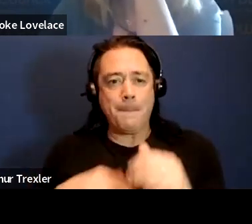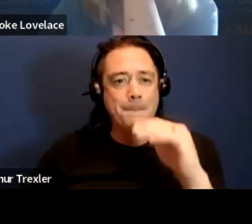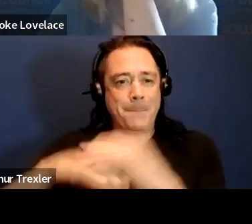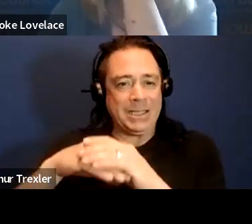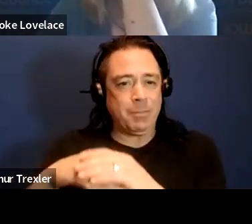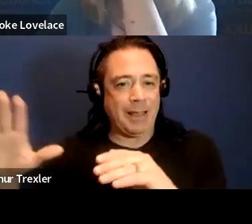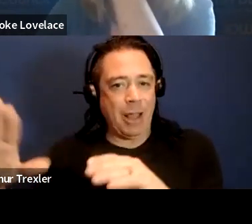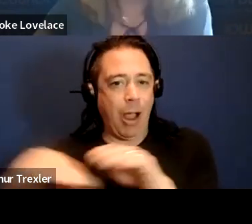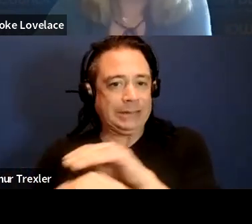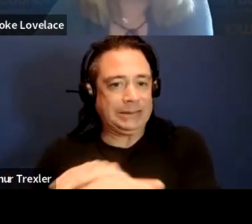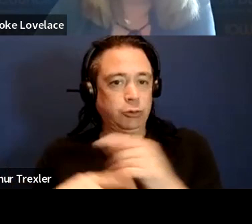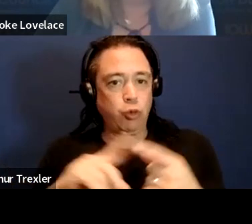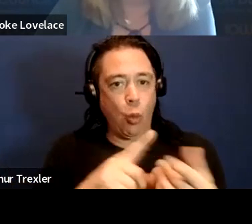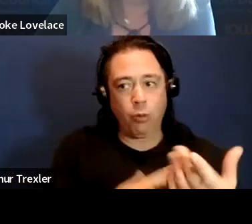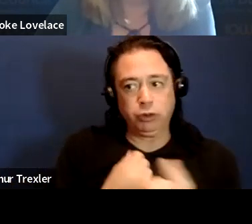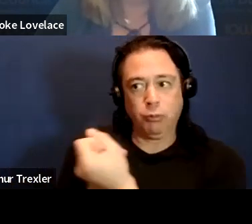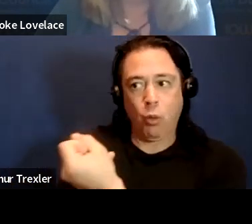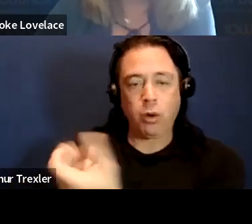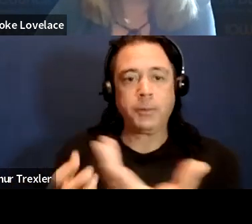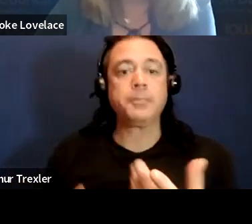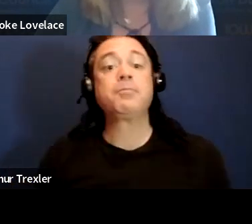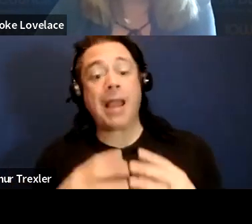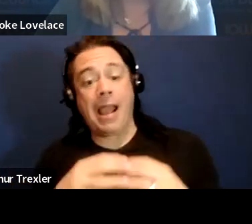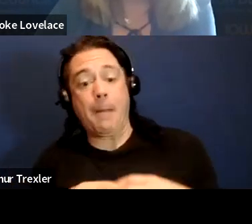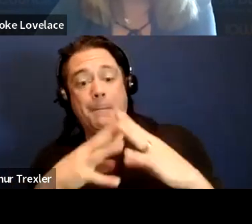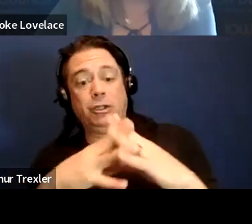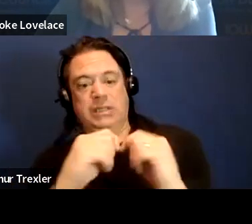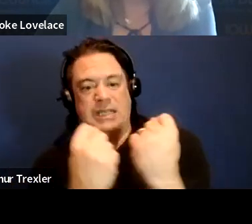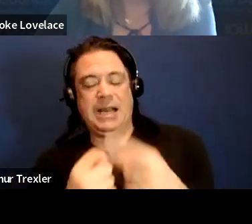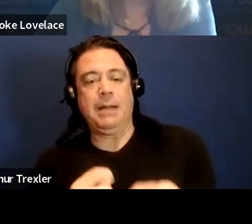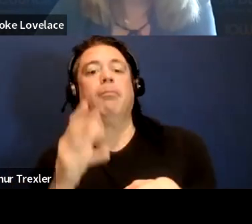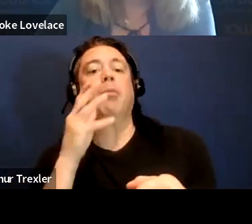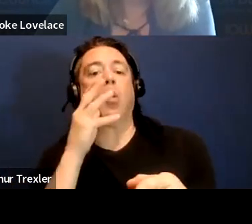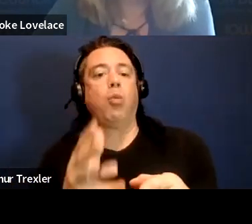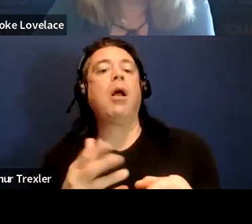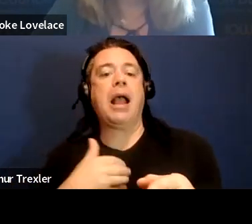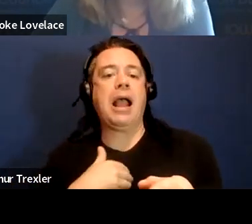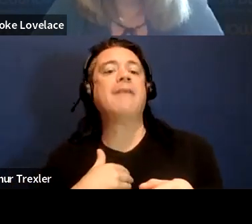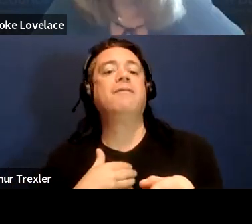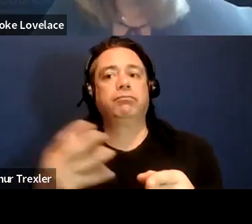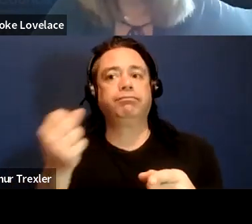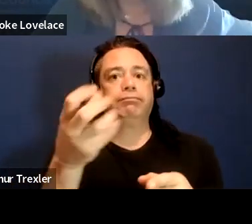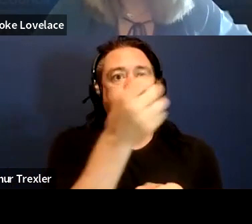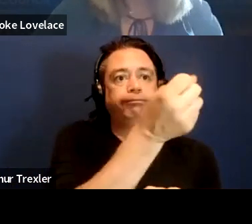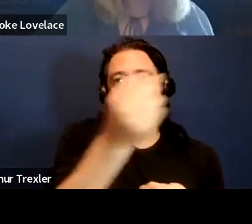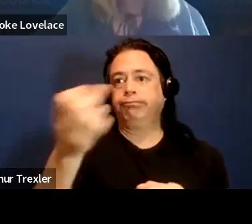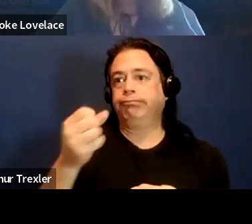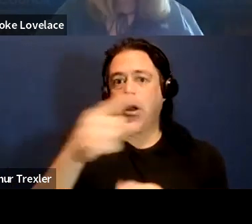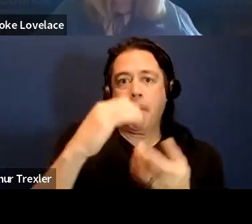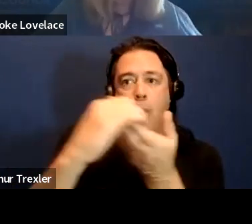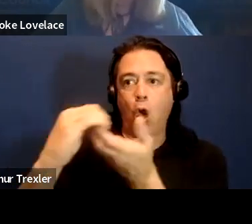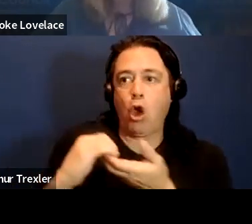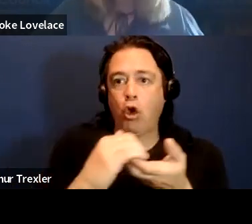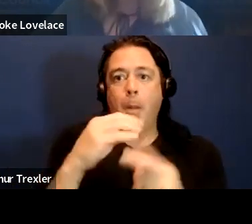next big takeaway I have is that the implementation team will be leveraging expertise of partners and members to create